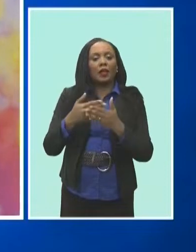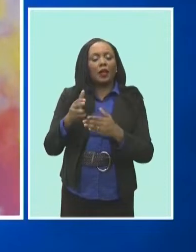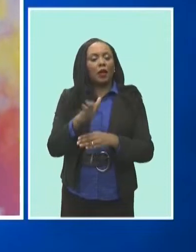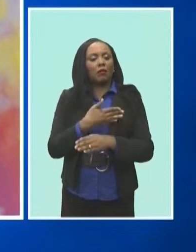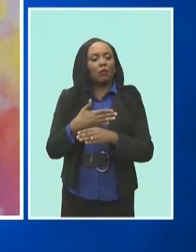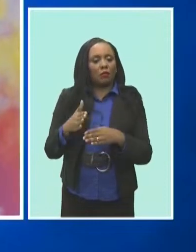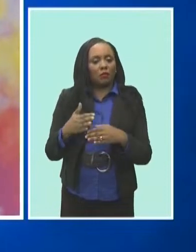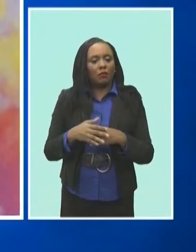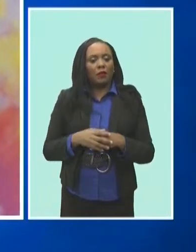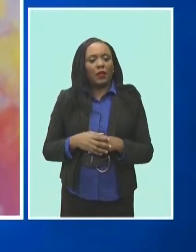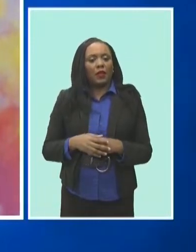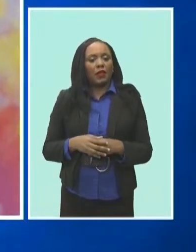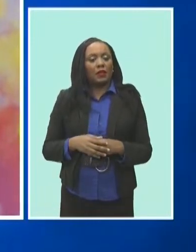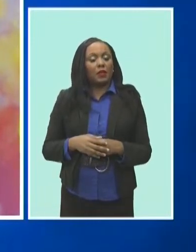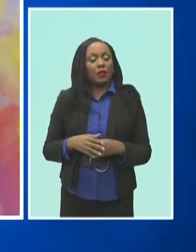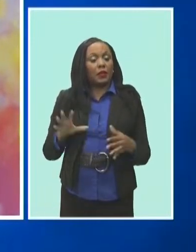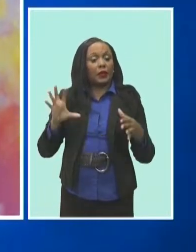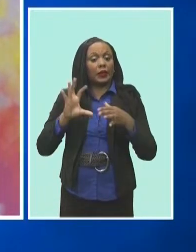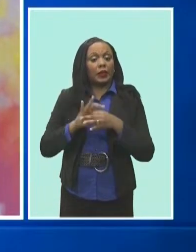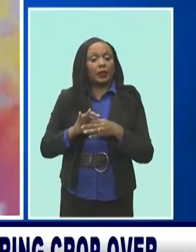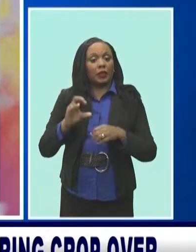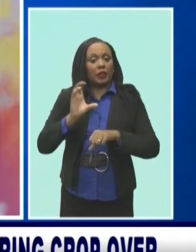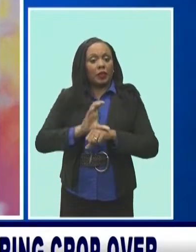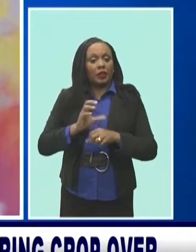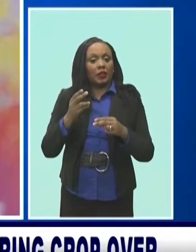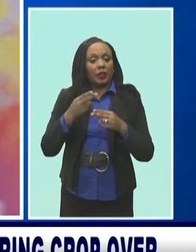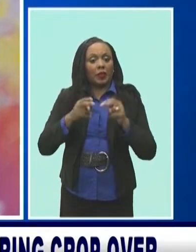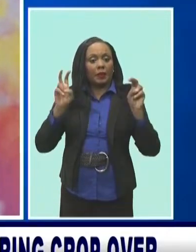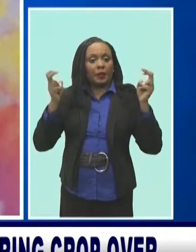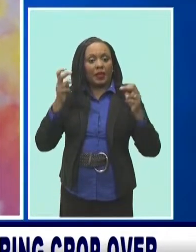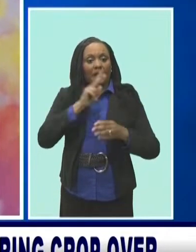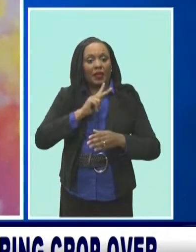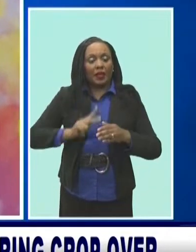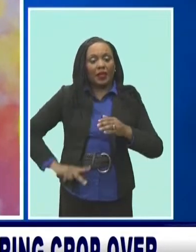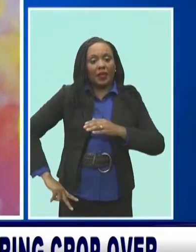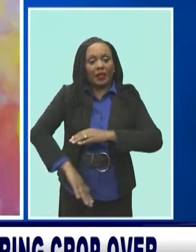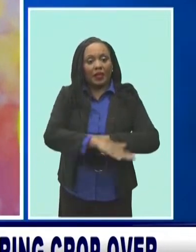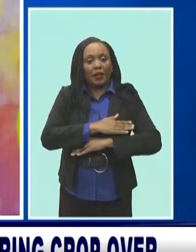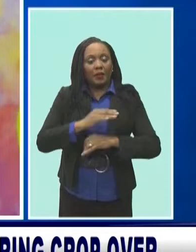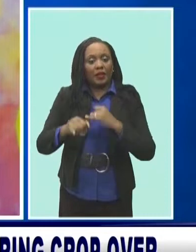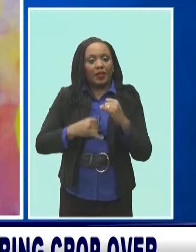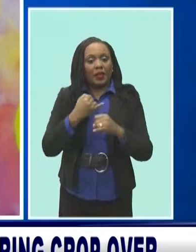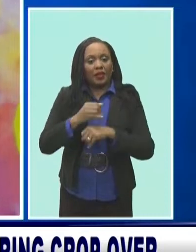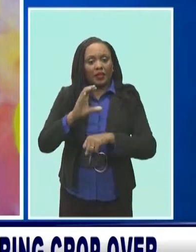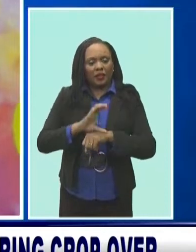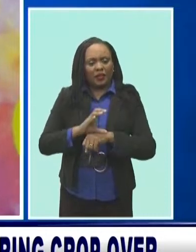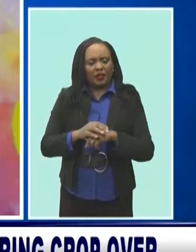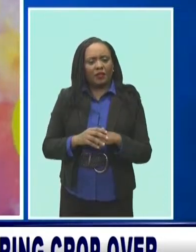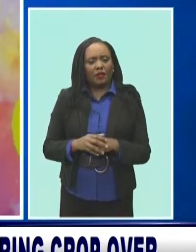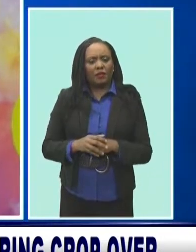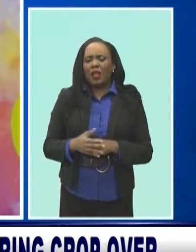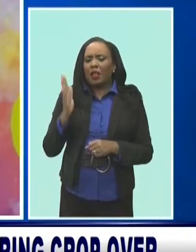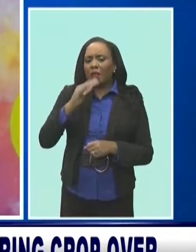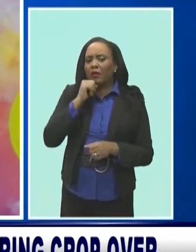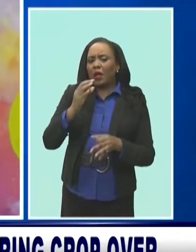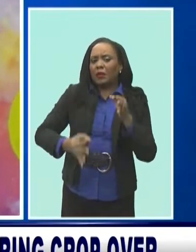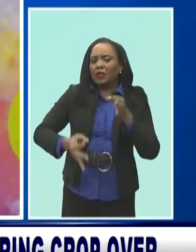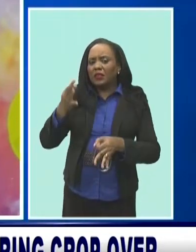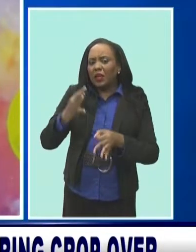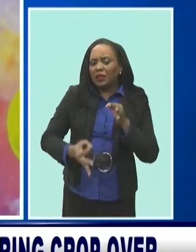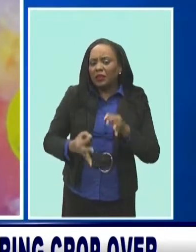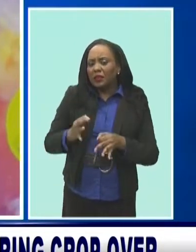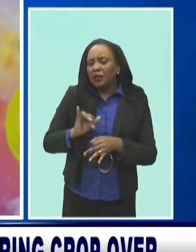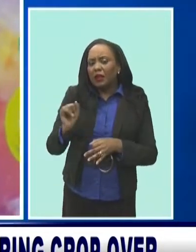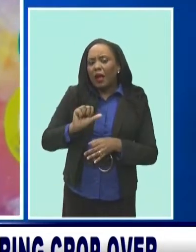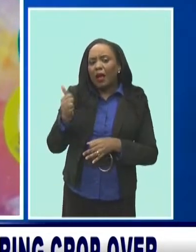conceptualized by the Kingdom International Church. Although the tent will not be facing the judges, one of the members, Zimron Andrews, says it